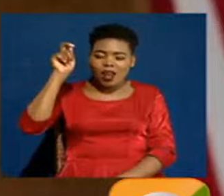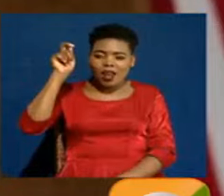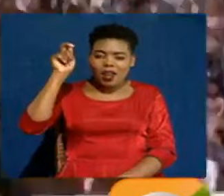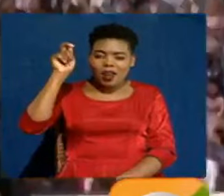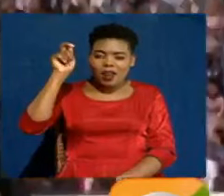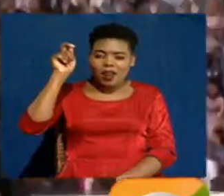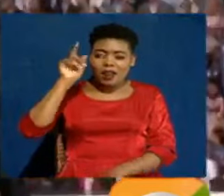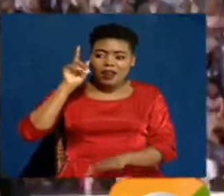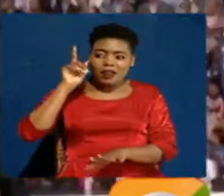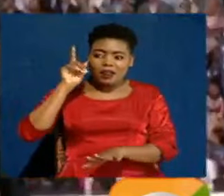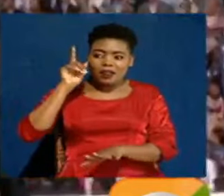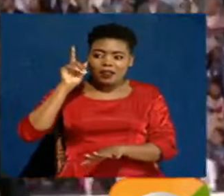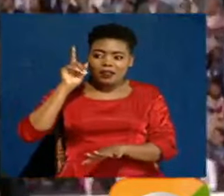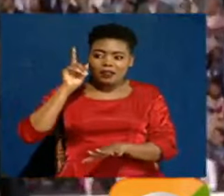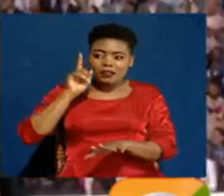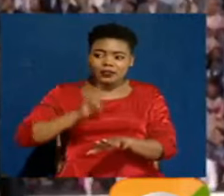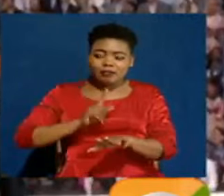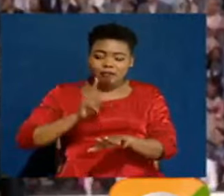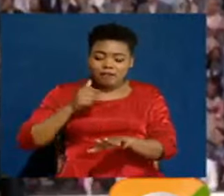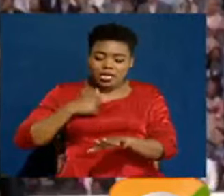And